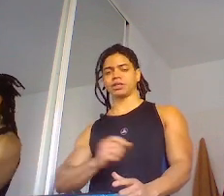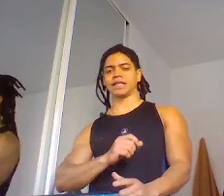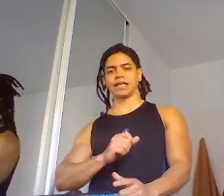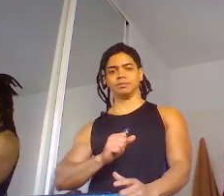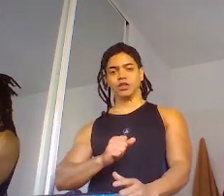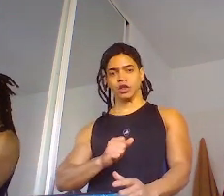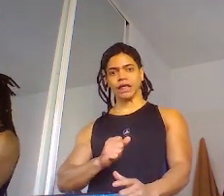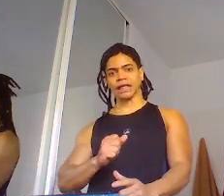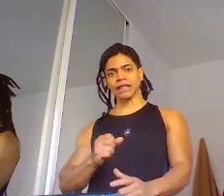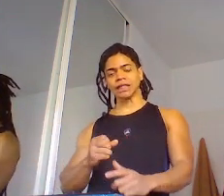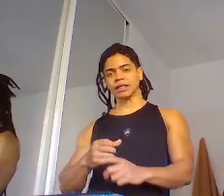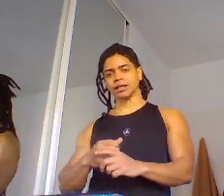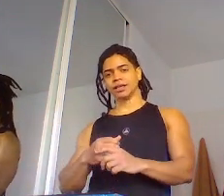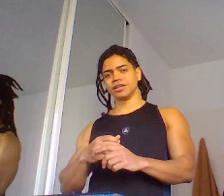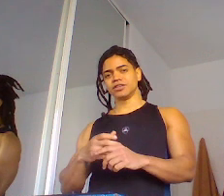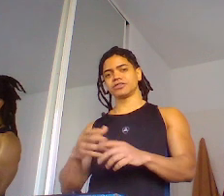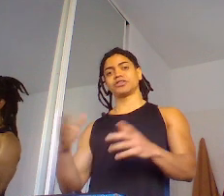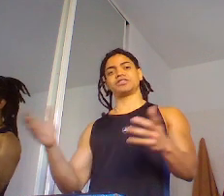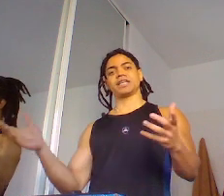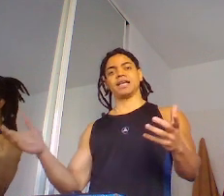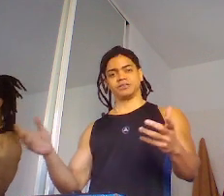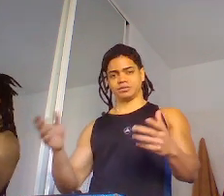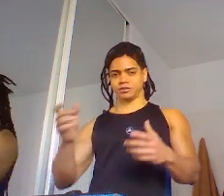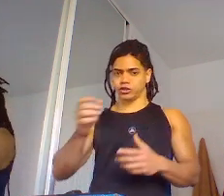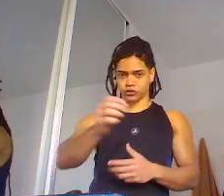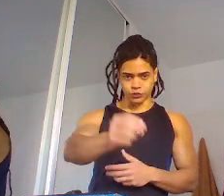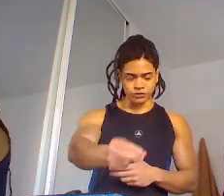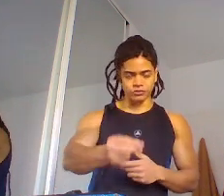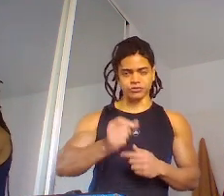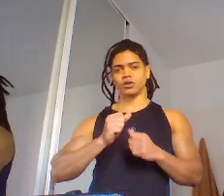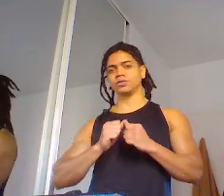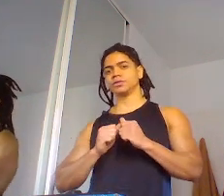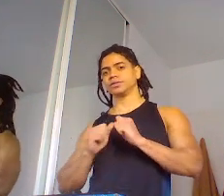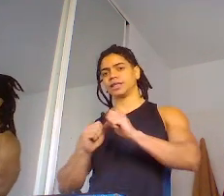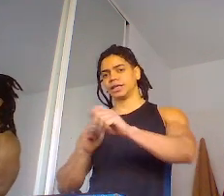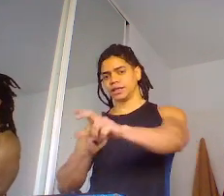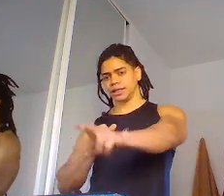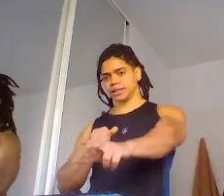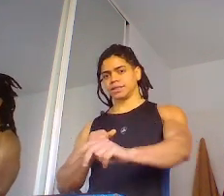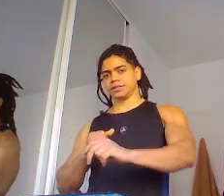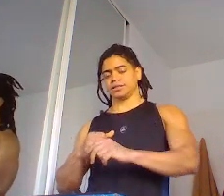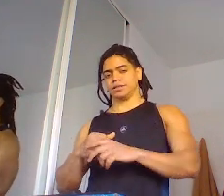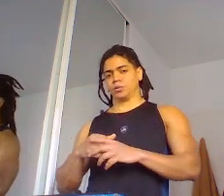based on money that has been collected, such as subscription service